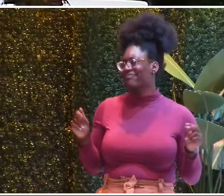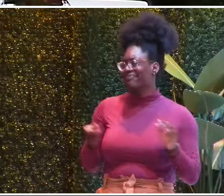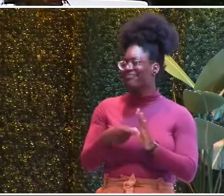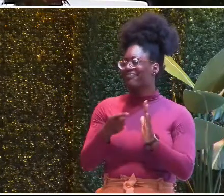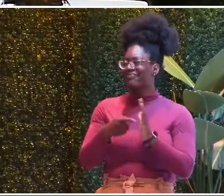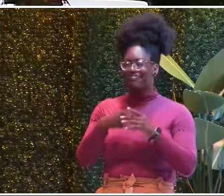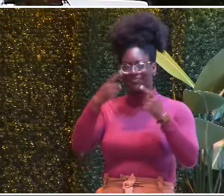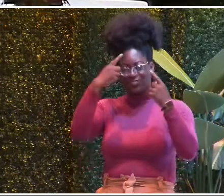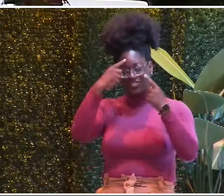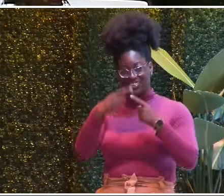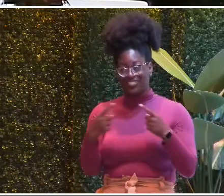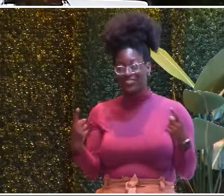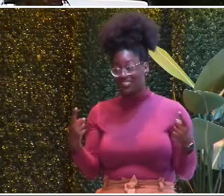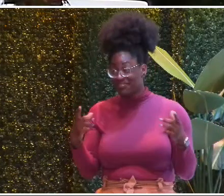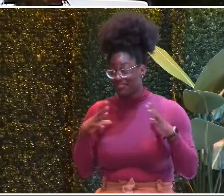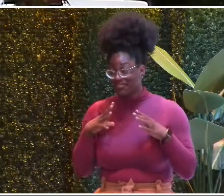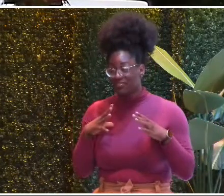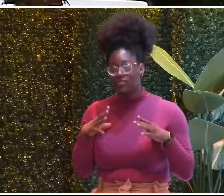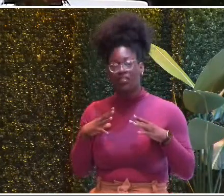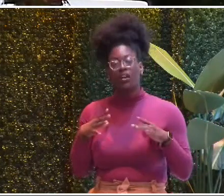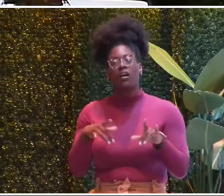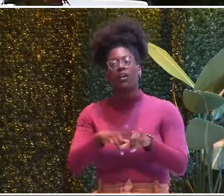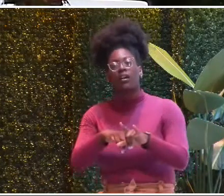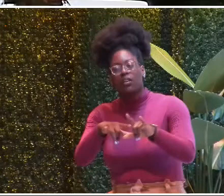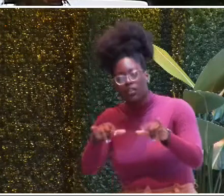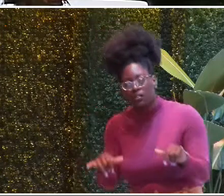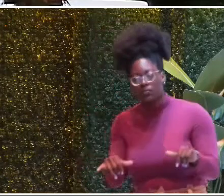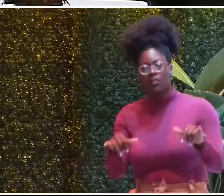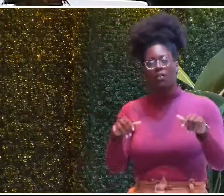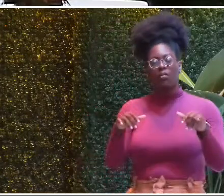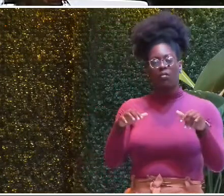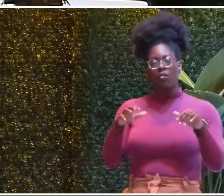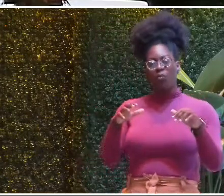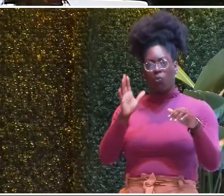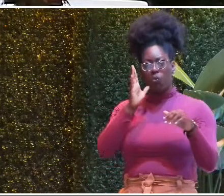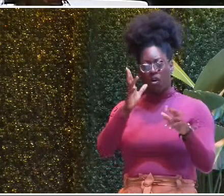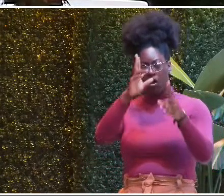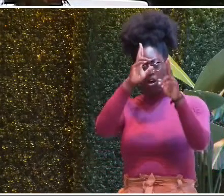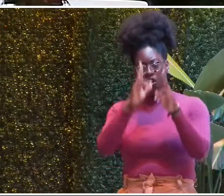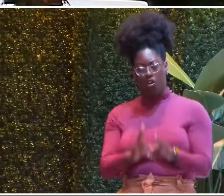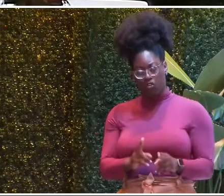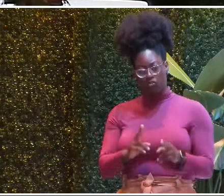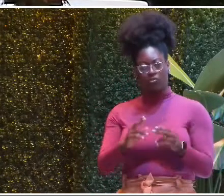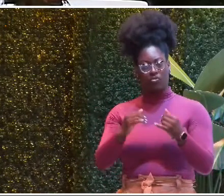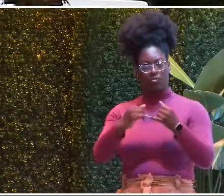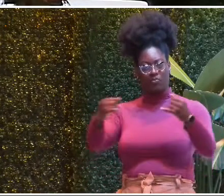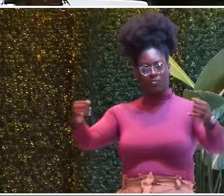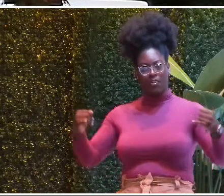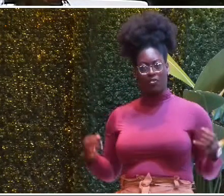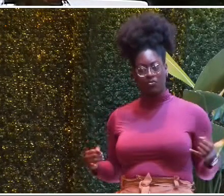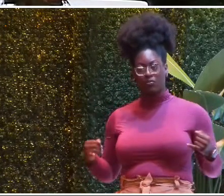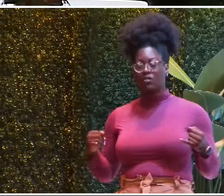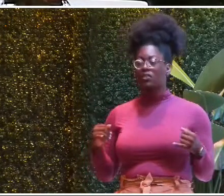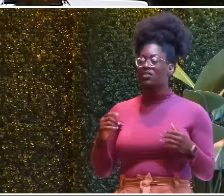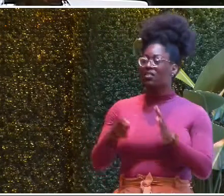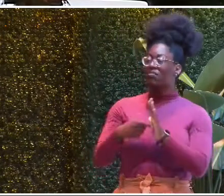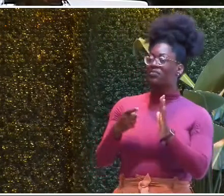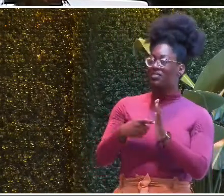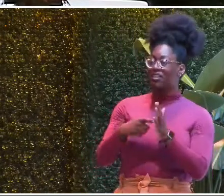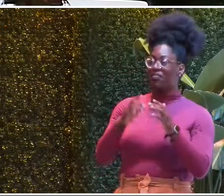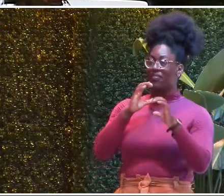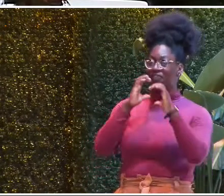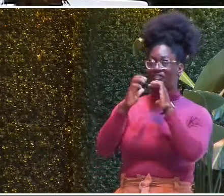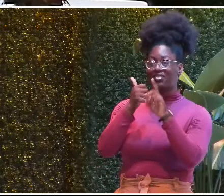while we're doing that, we're going to be sure to honor each other's boundaries as we engage in these sometimes difficult conversations.